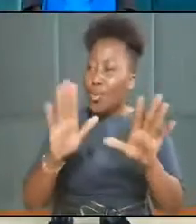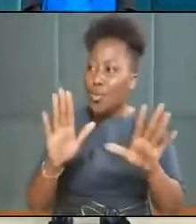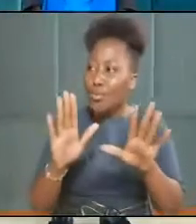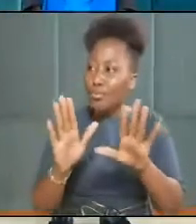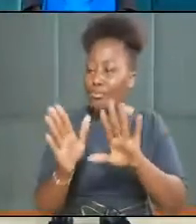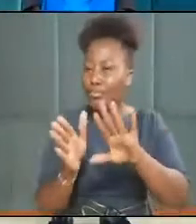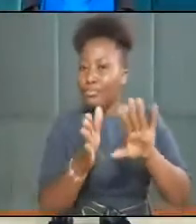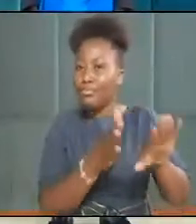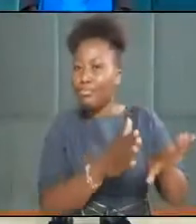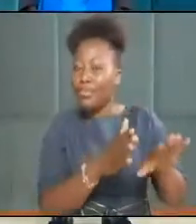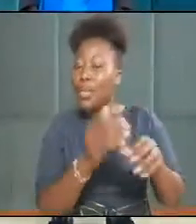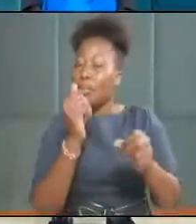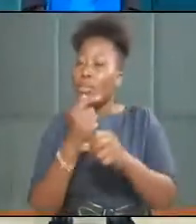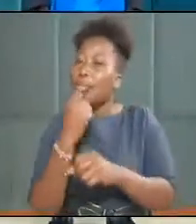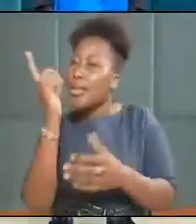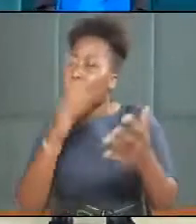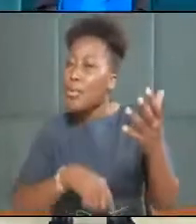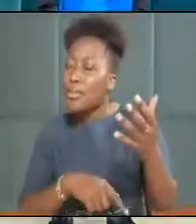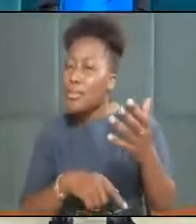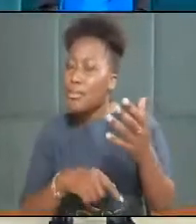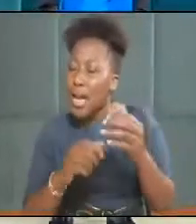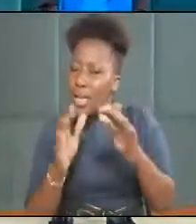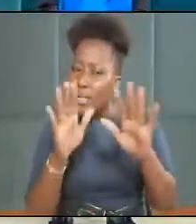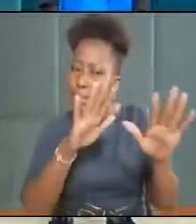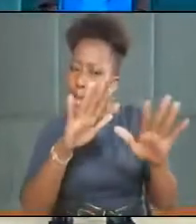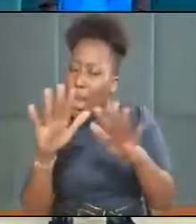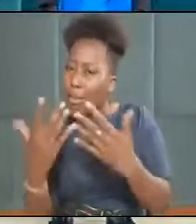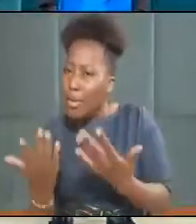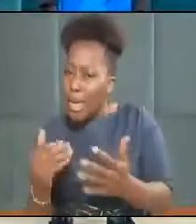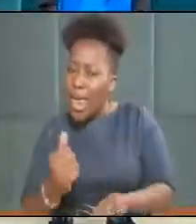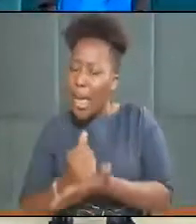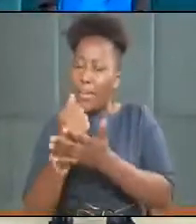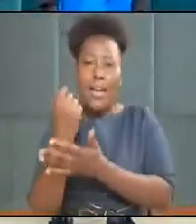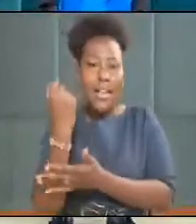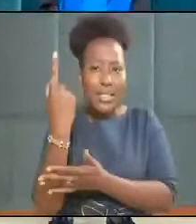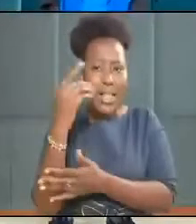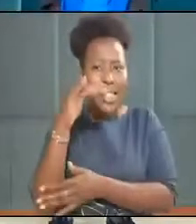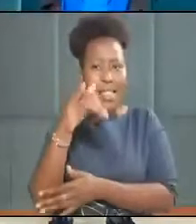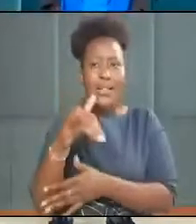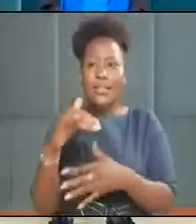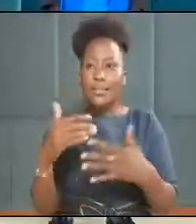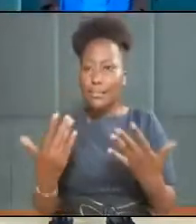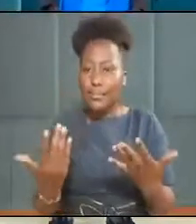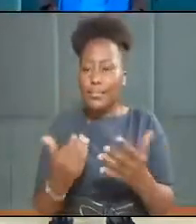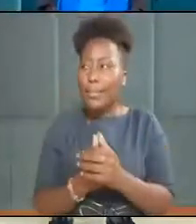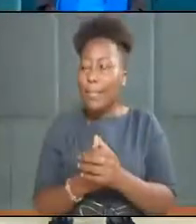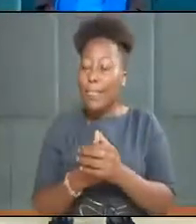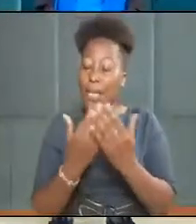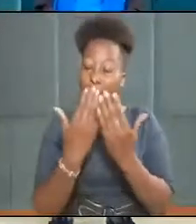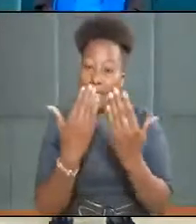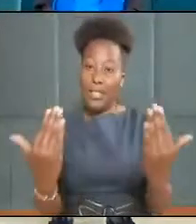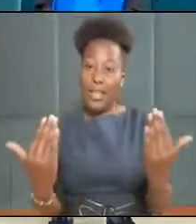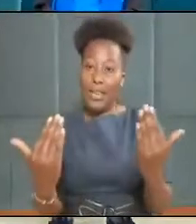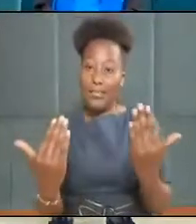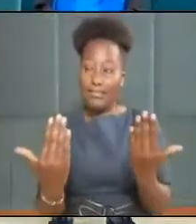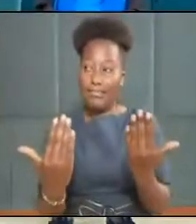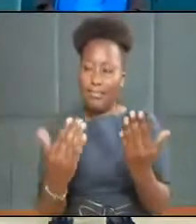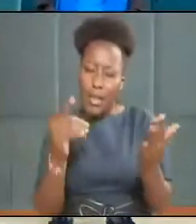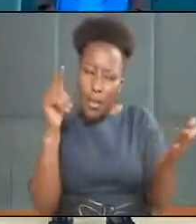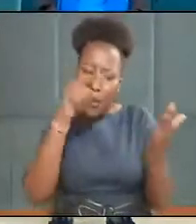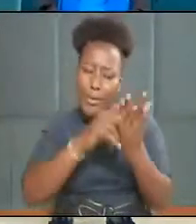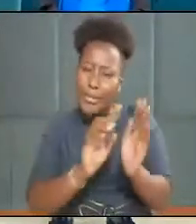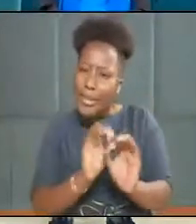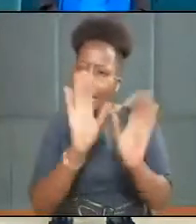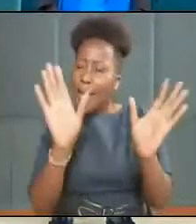backtrack. Did you say a foreshadow? Help us understand that. Children, get this point